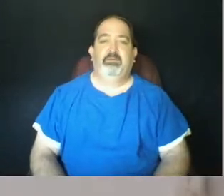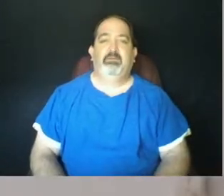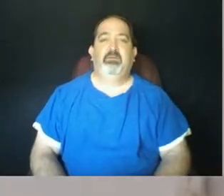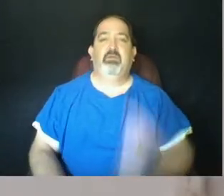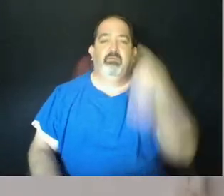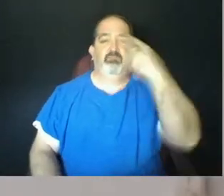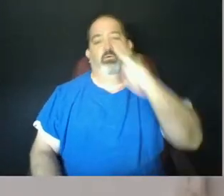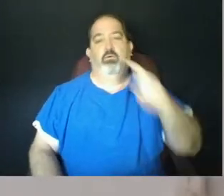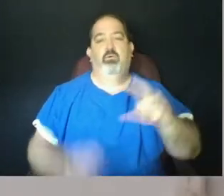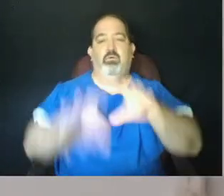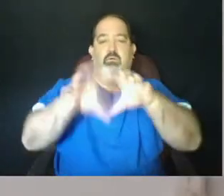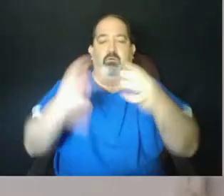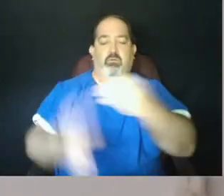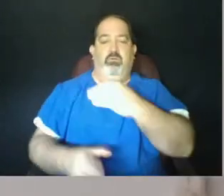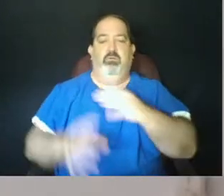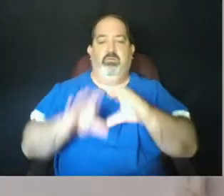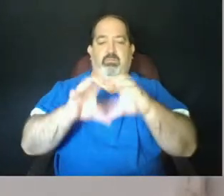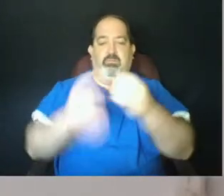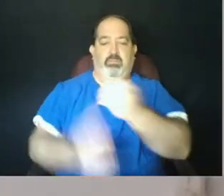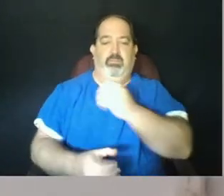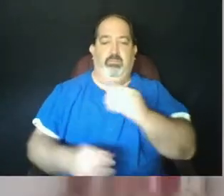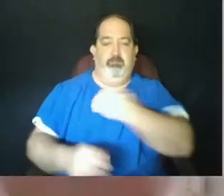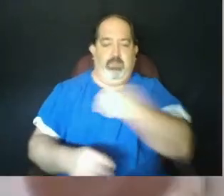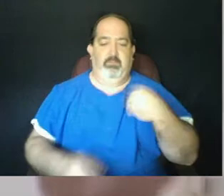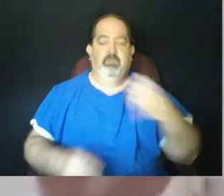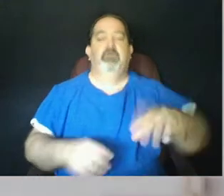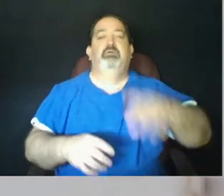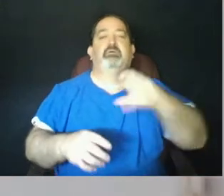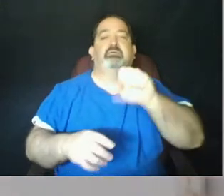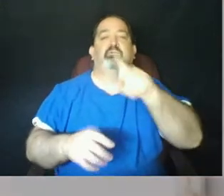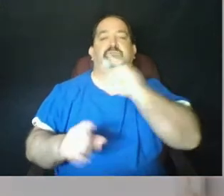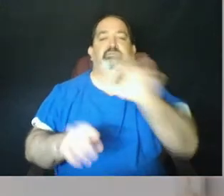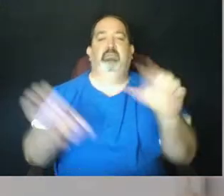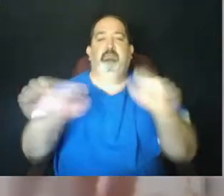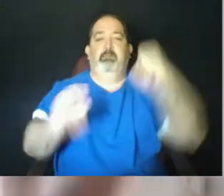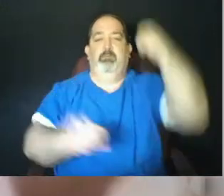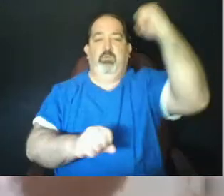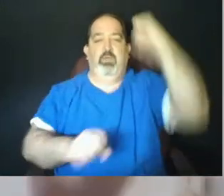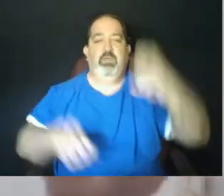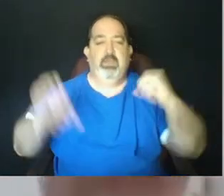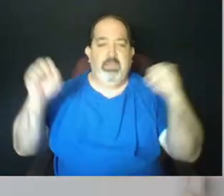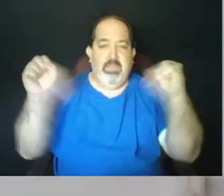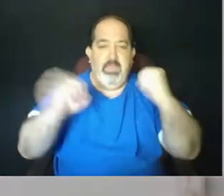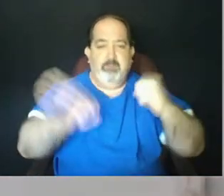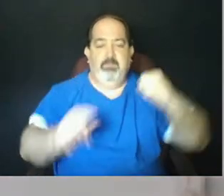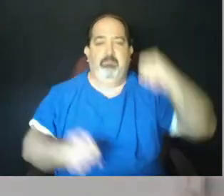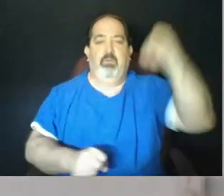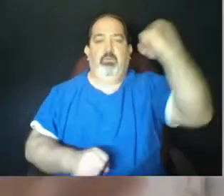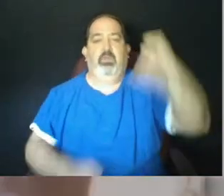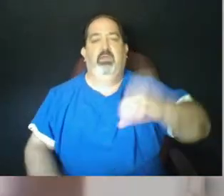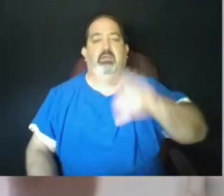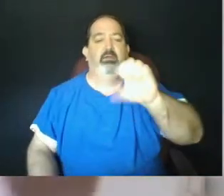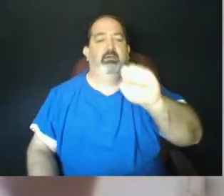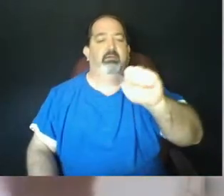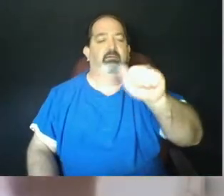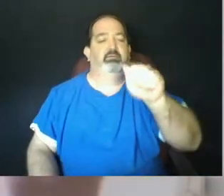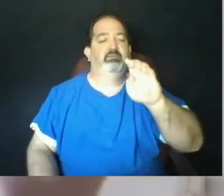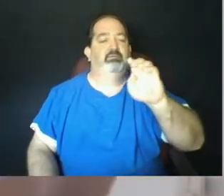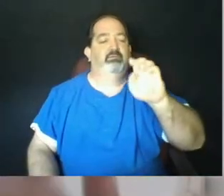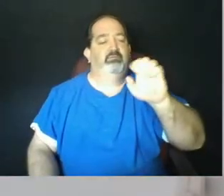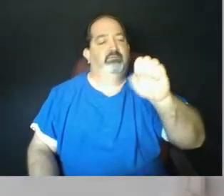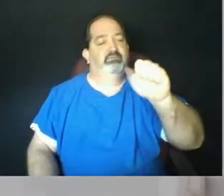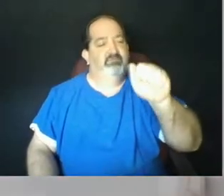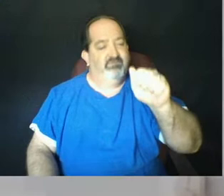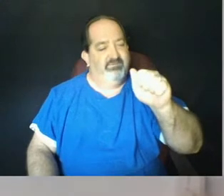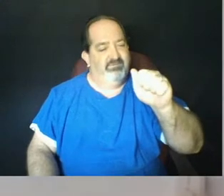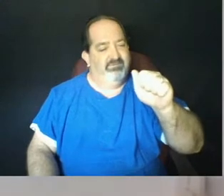For the companions of the Seahorse of Lyondemere, hip hip, hip hip, hip hip.